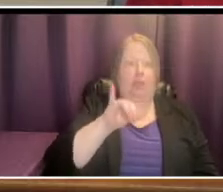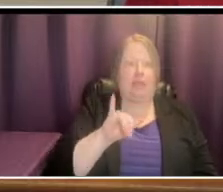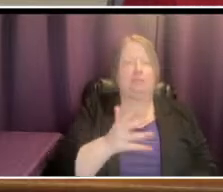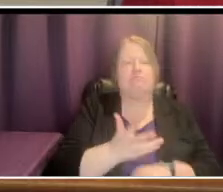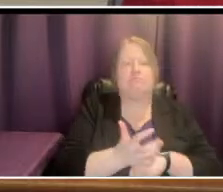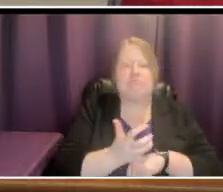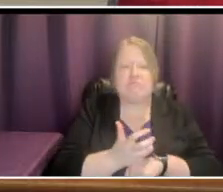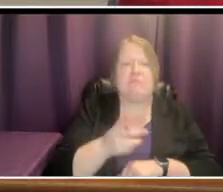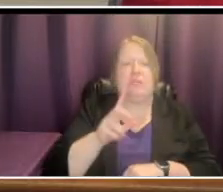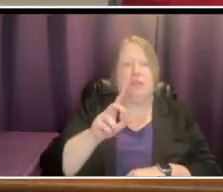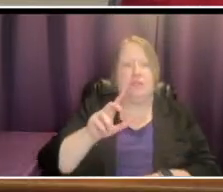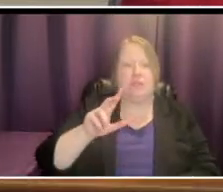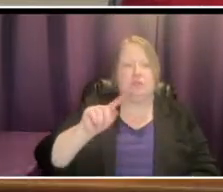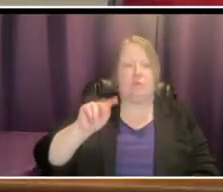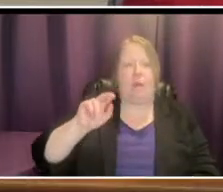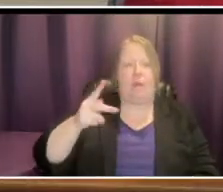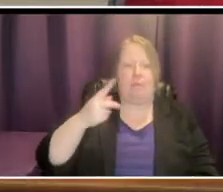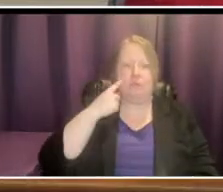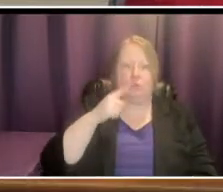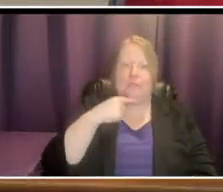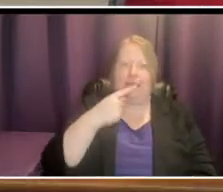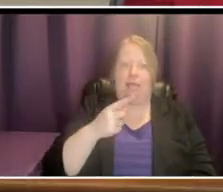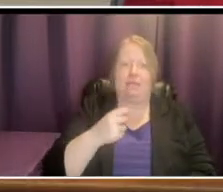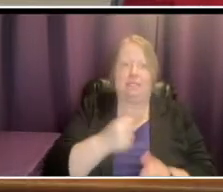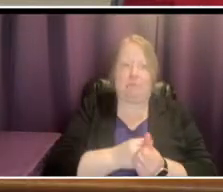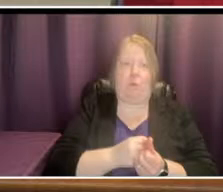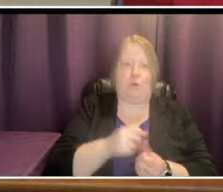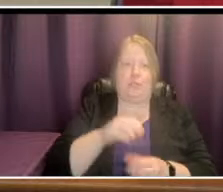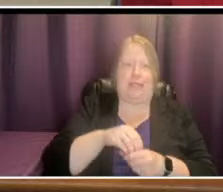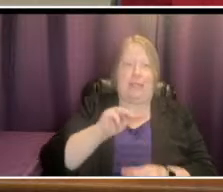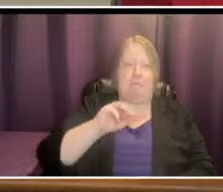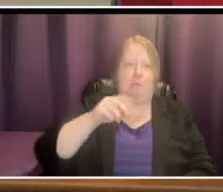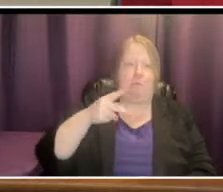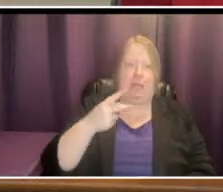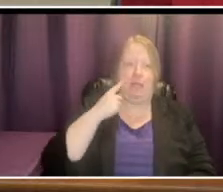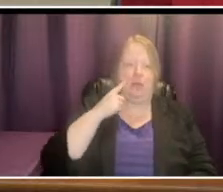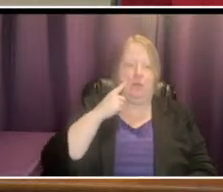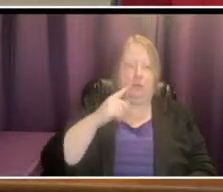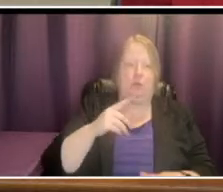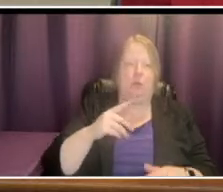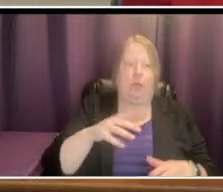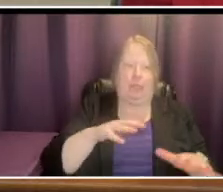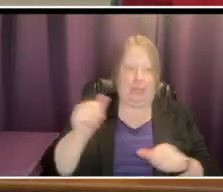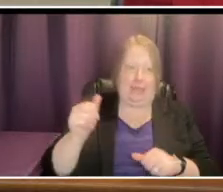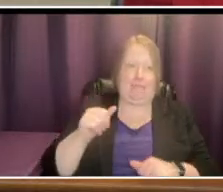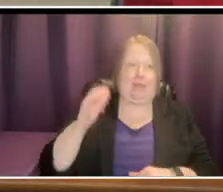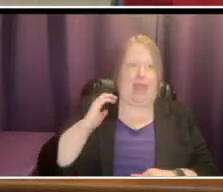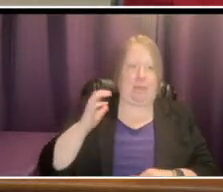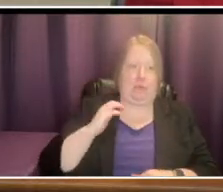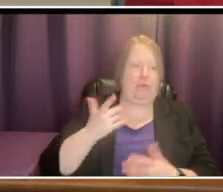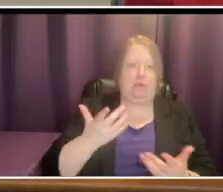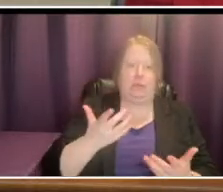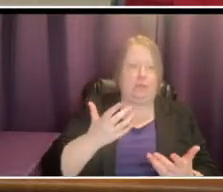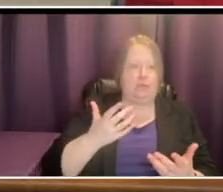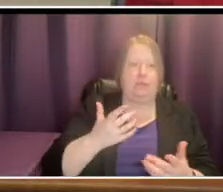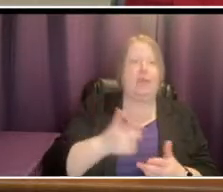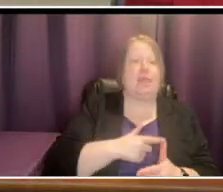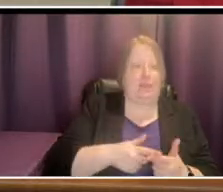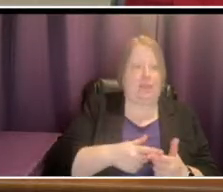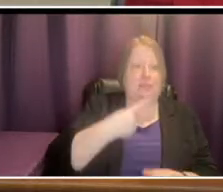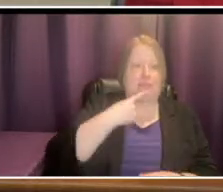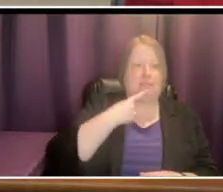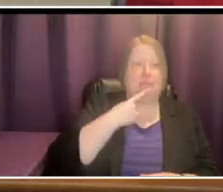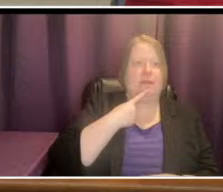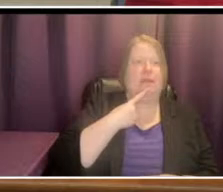when that didn't work, McCarthy called Trump's adult children to try to get them to intercede with Trump to call off the